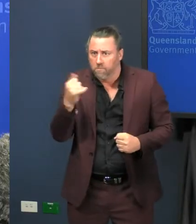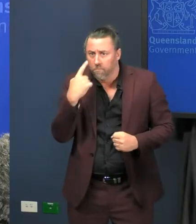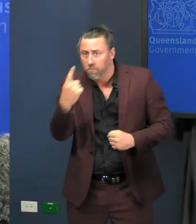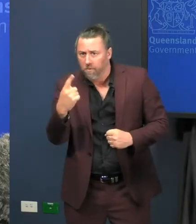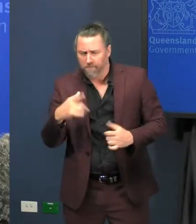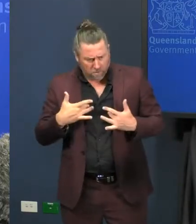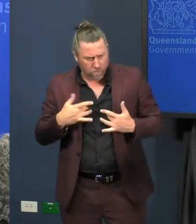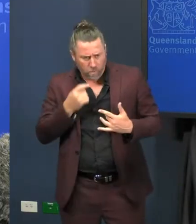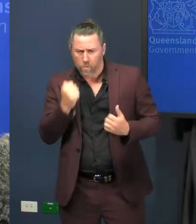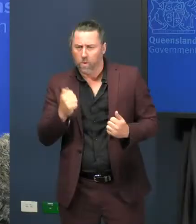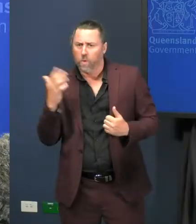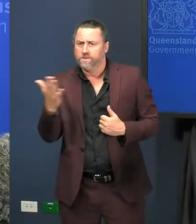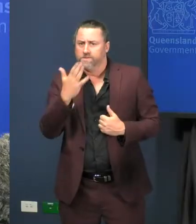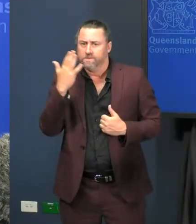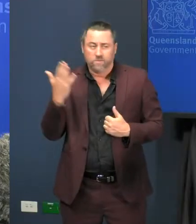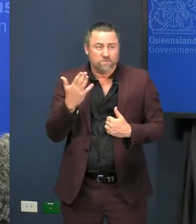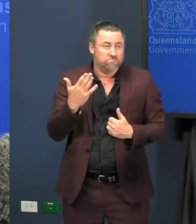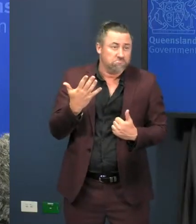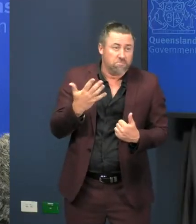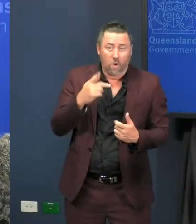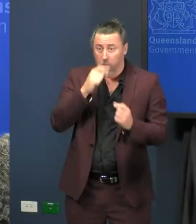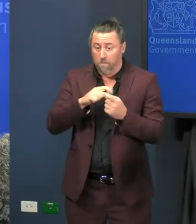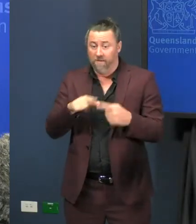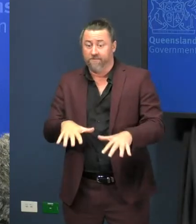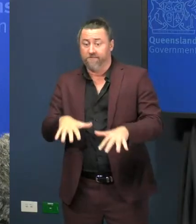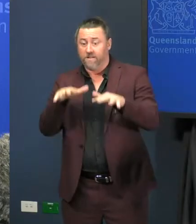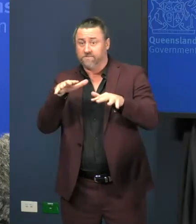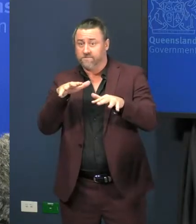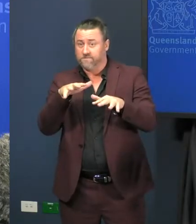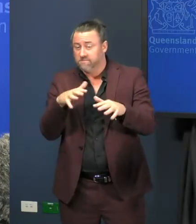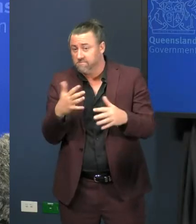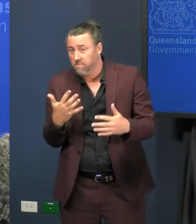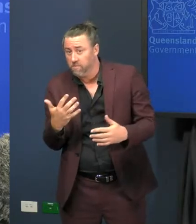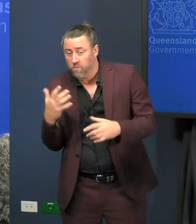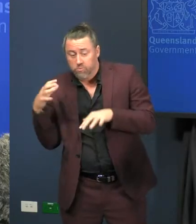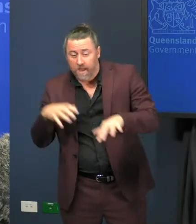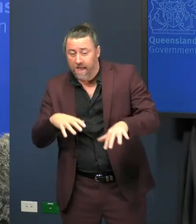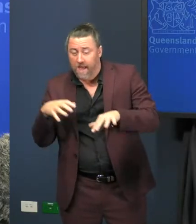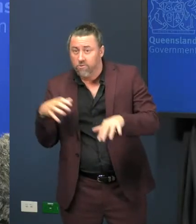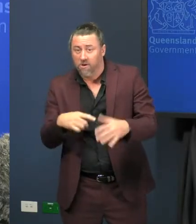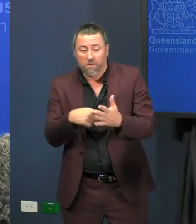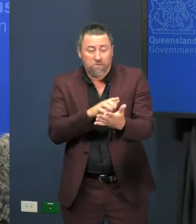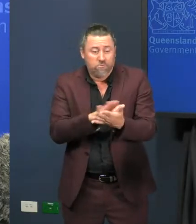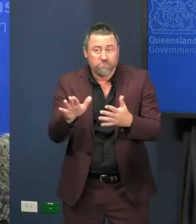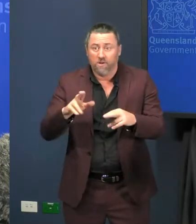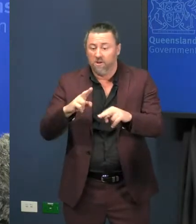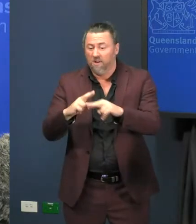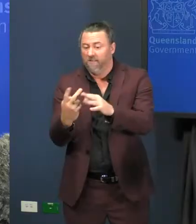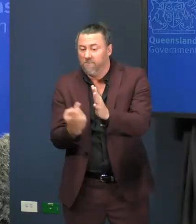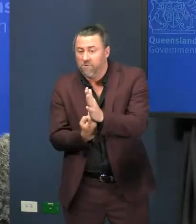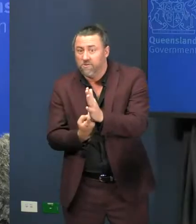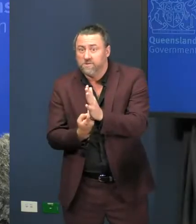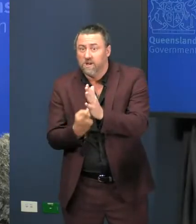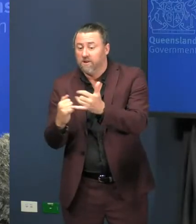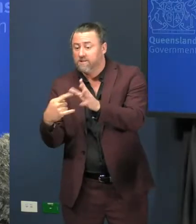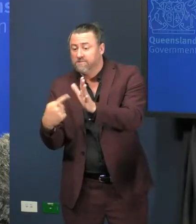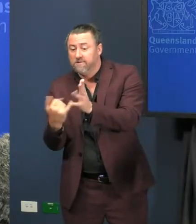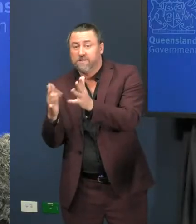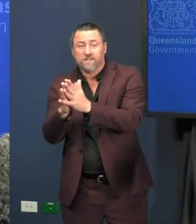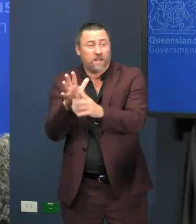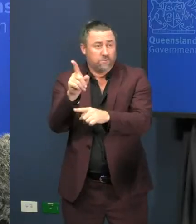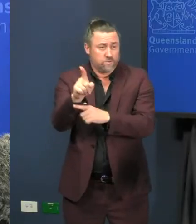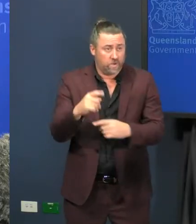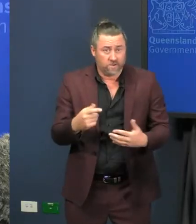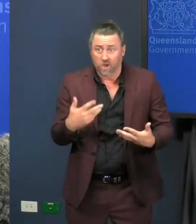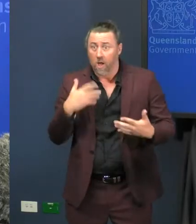the back half of the week and through to next weekend. So it is a large system, and it presents a big challenge for a large